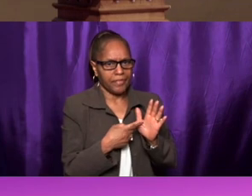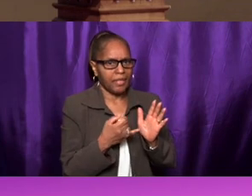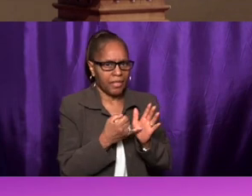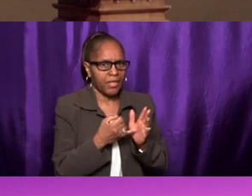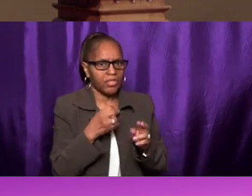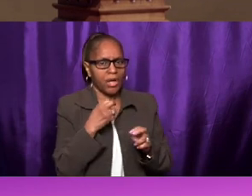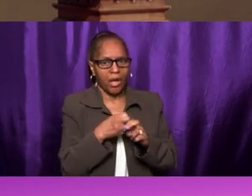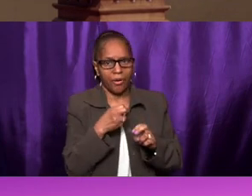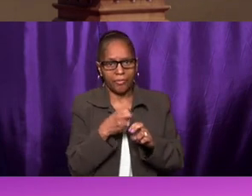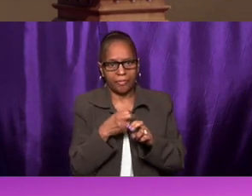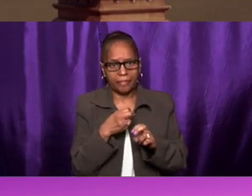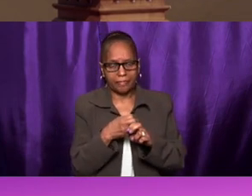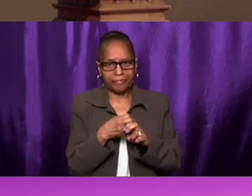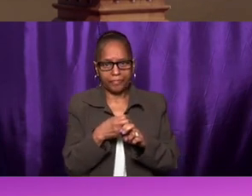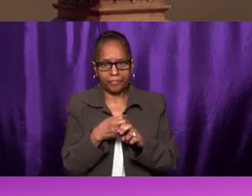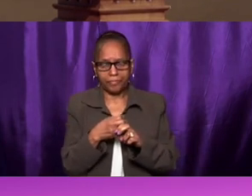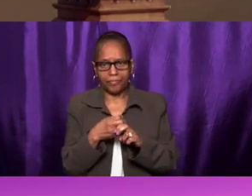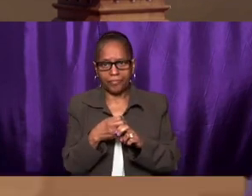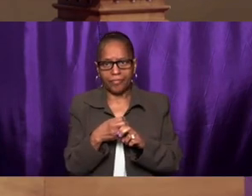it's hard.